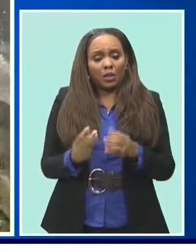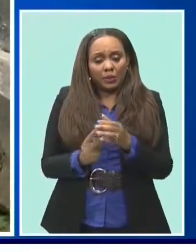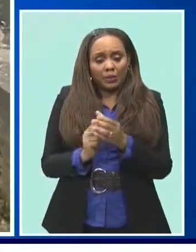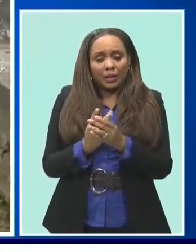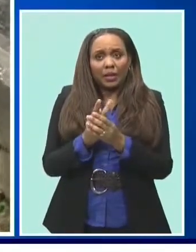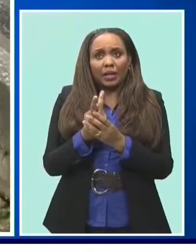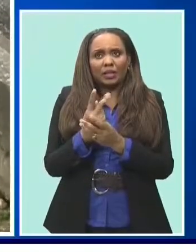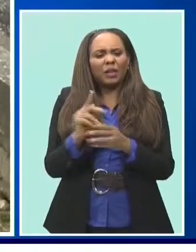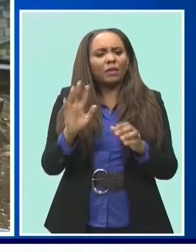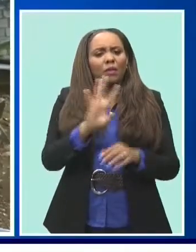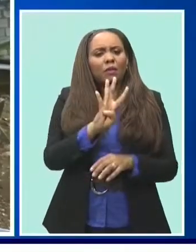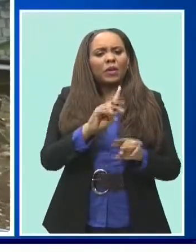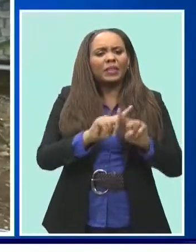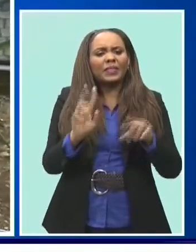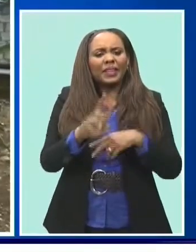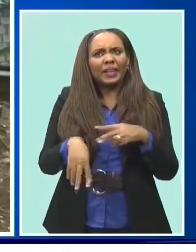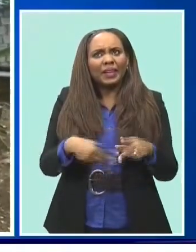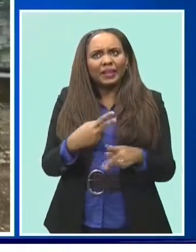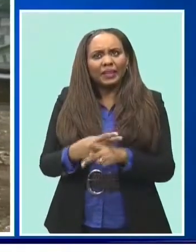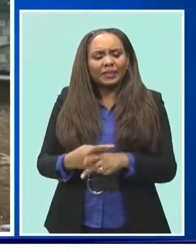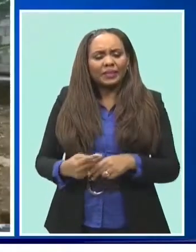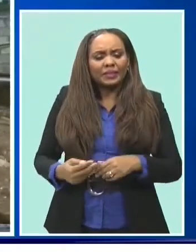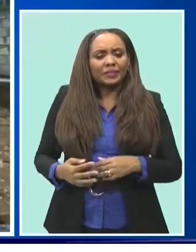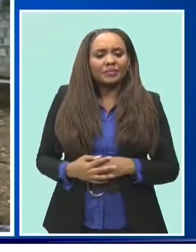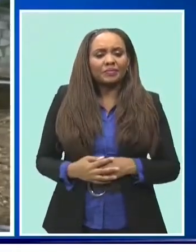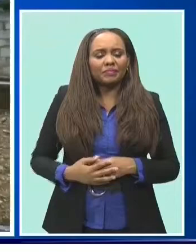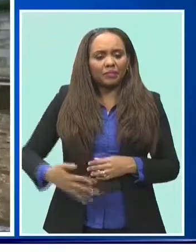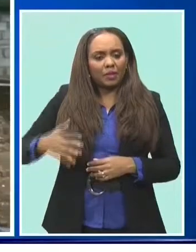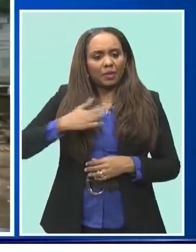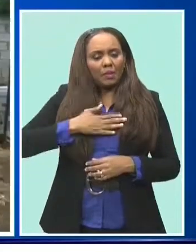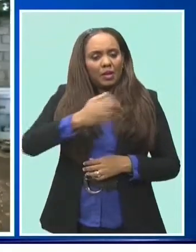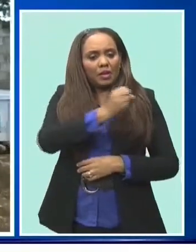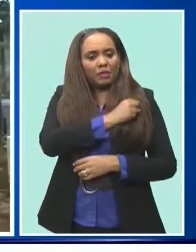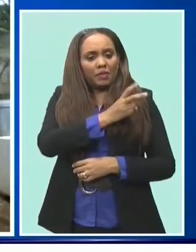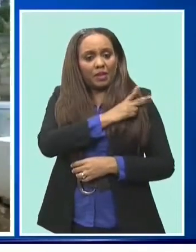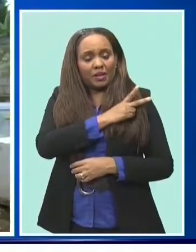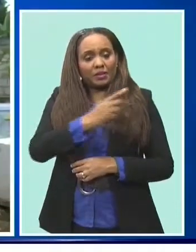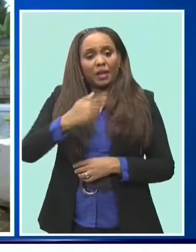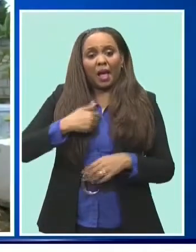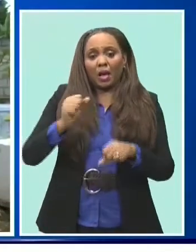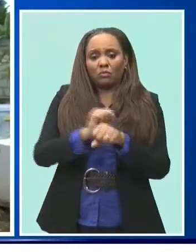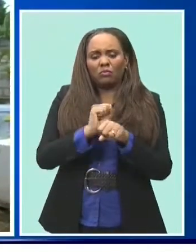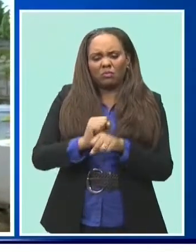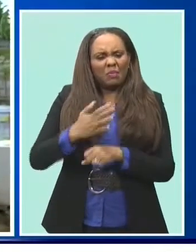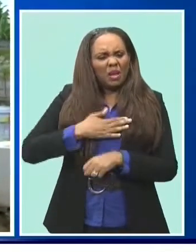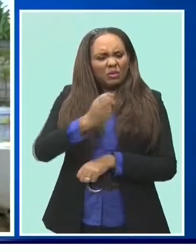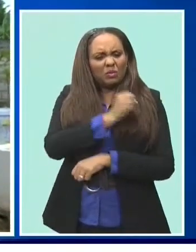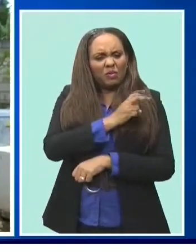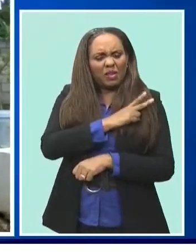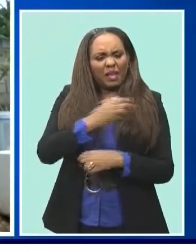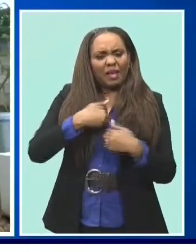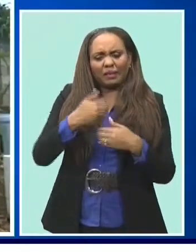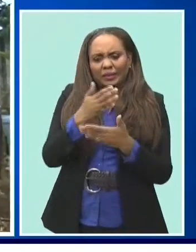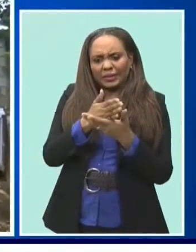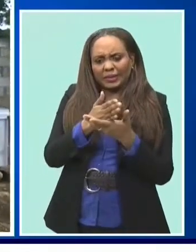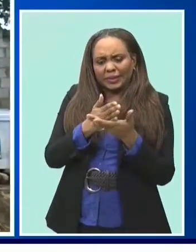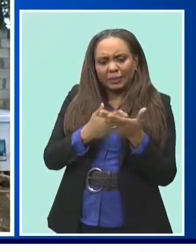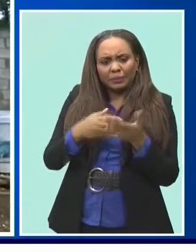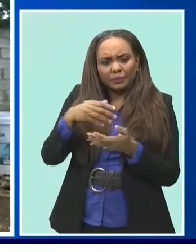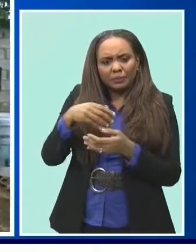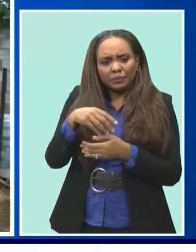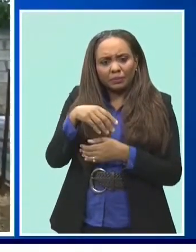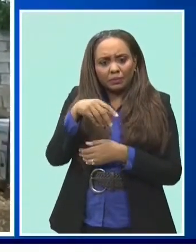4 varieties of the fruit. My supervisor that I work with, he has some and he gave me some of